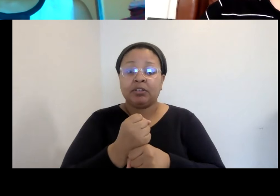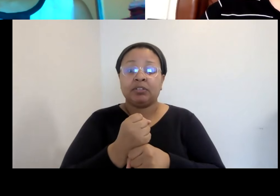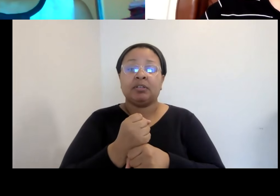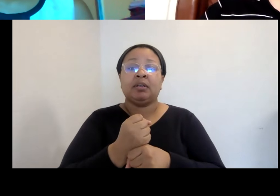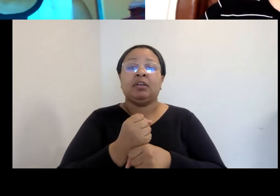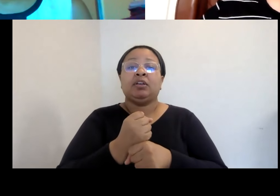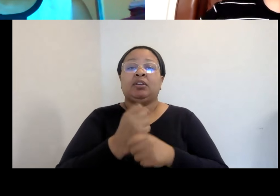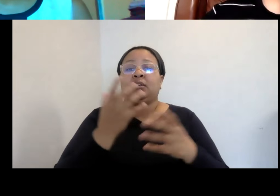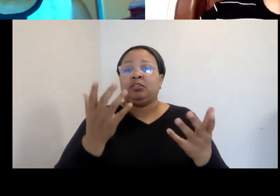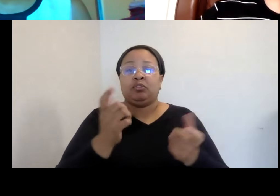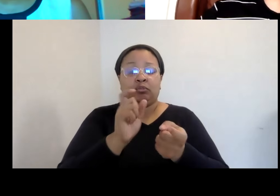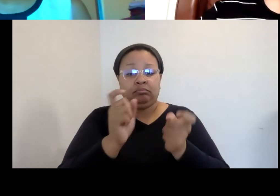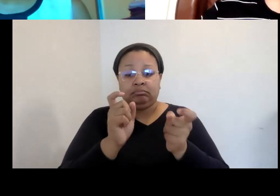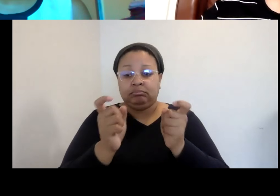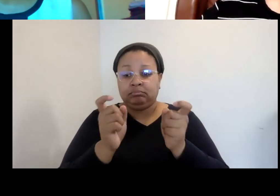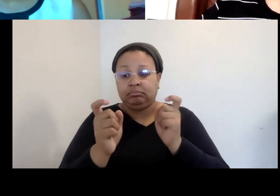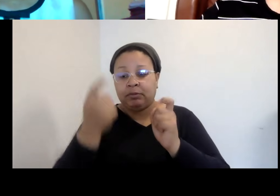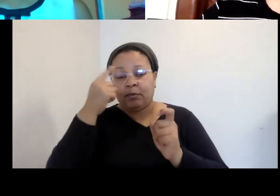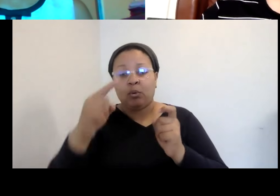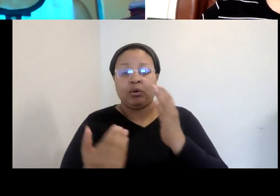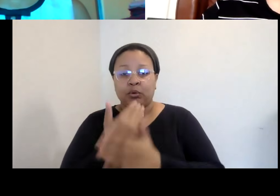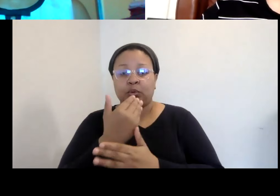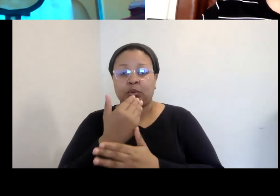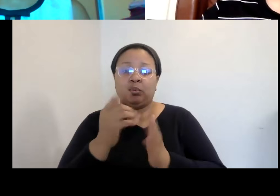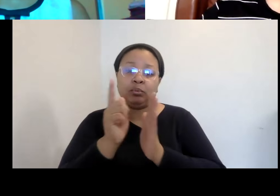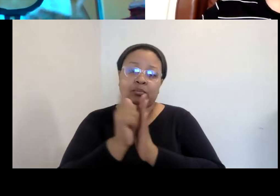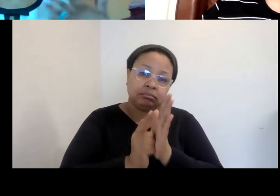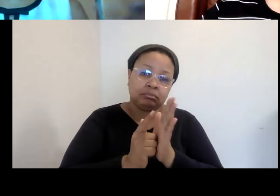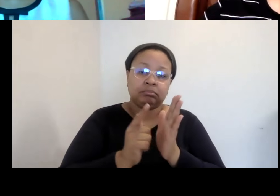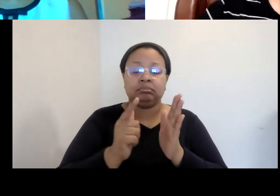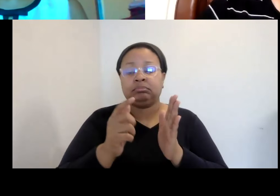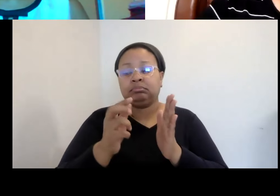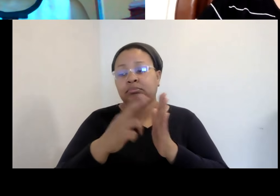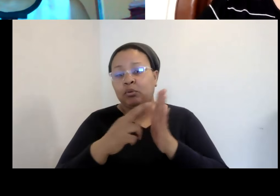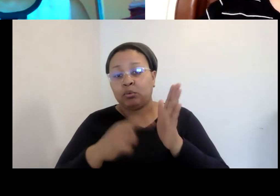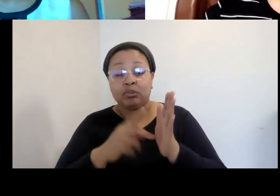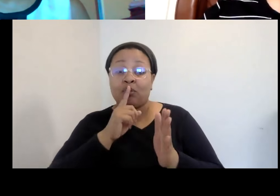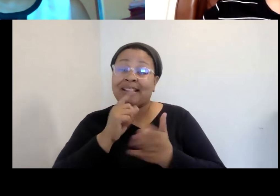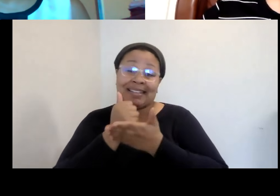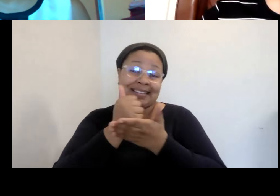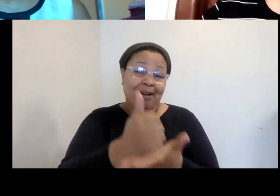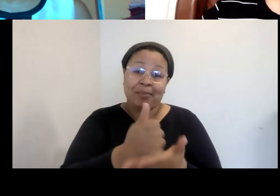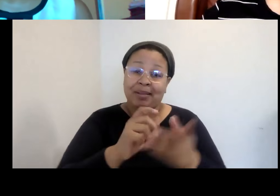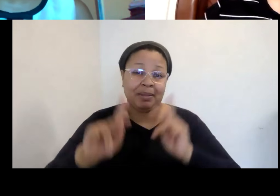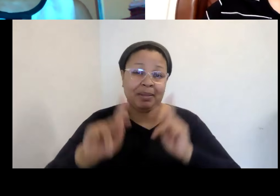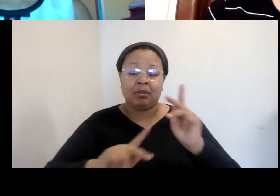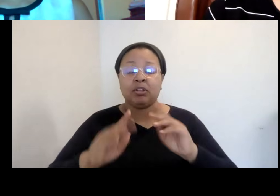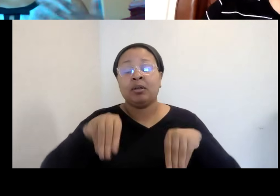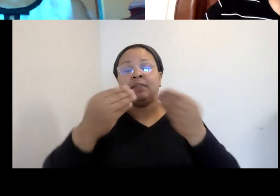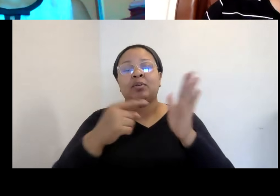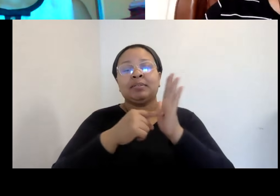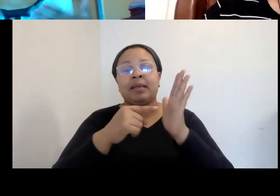to abide by these new rules and regulations. And so it's actually helping. I can just give you an example. So right